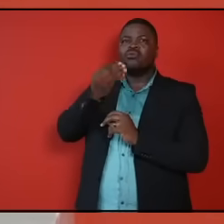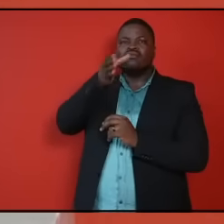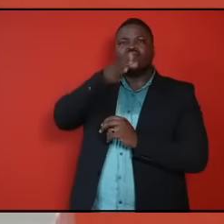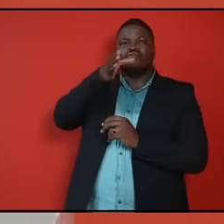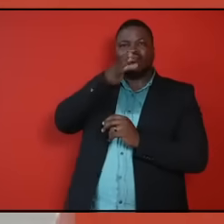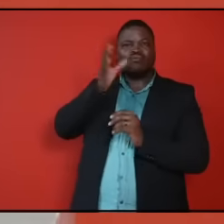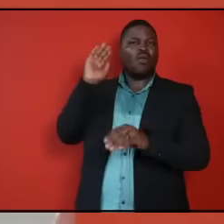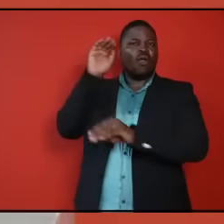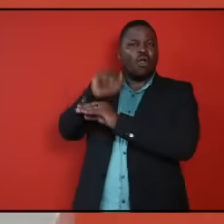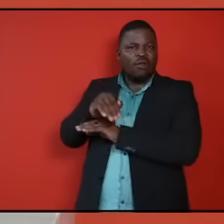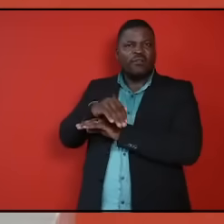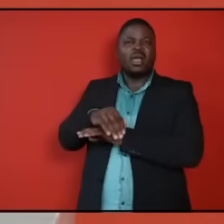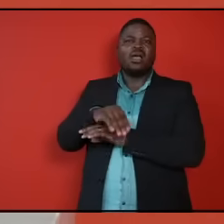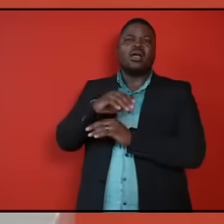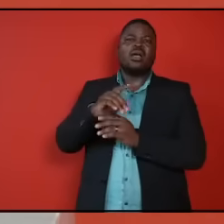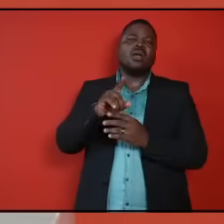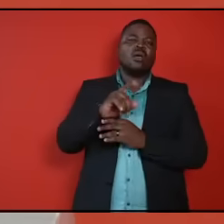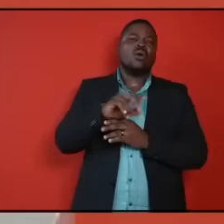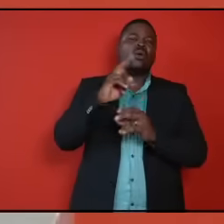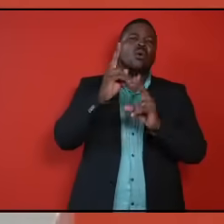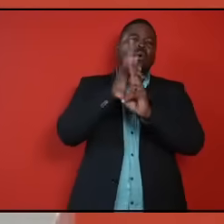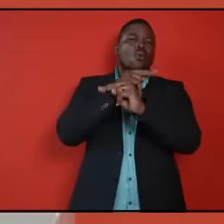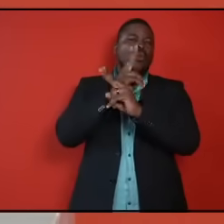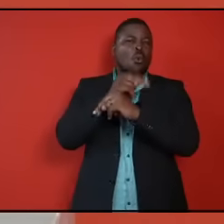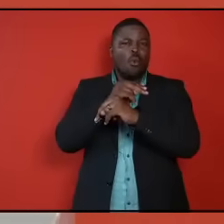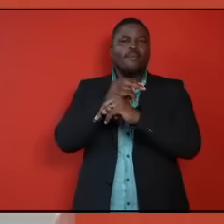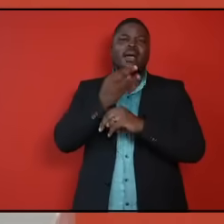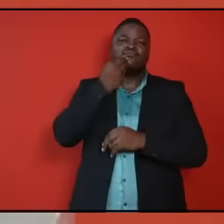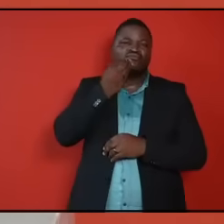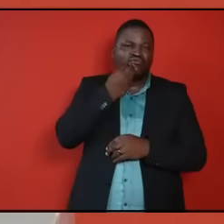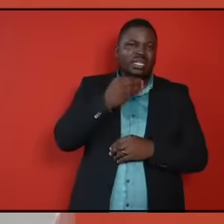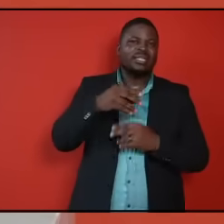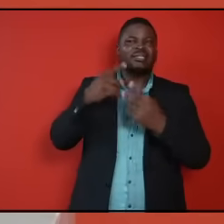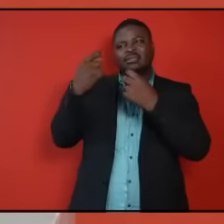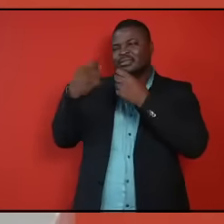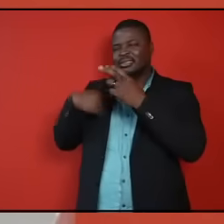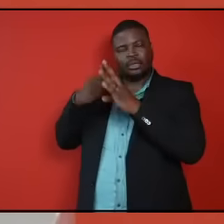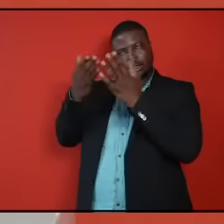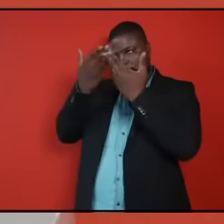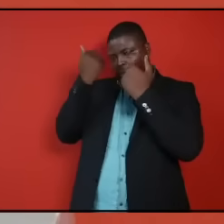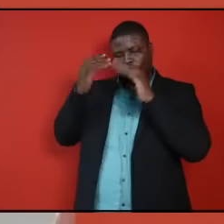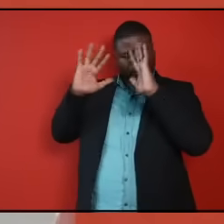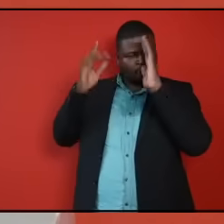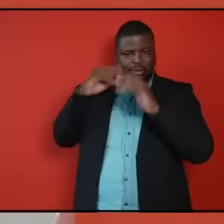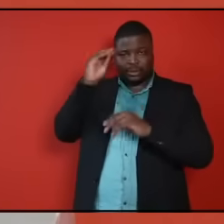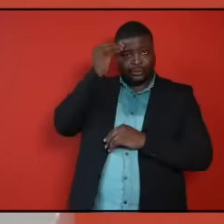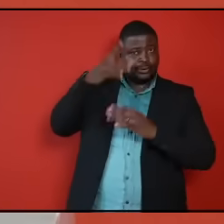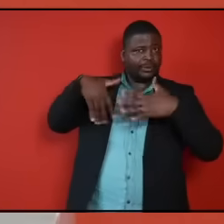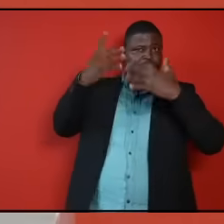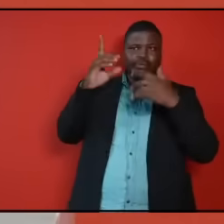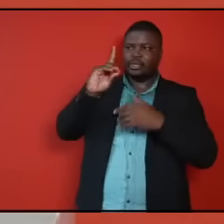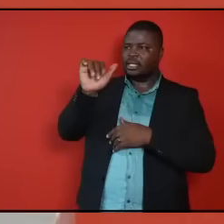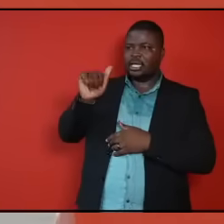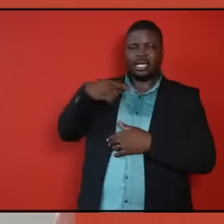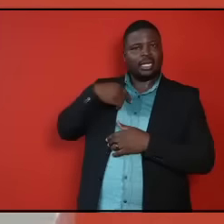are removing him for burgers or what. I don't know. So I'm not interested whether he stays eating burgers or